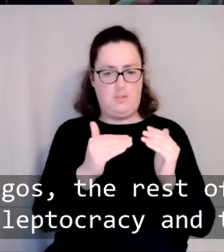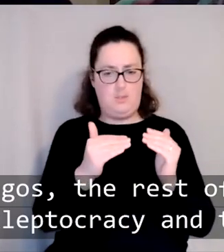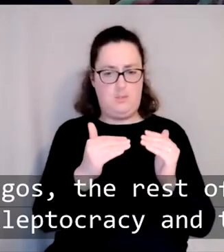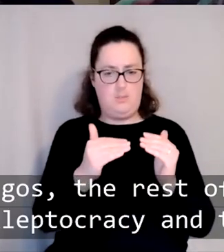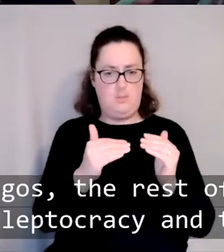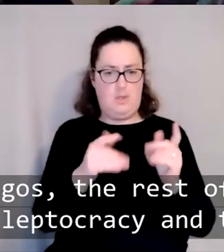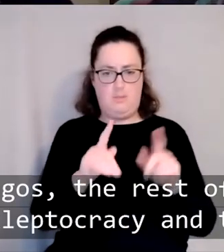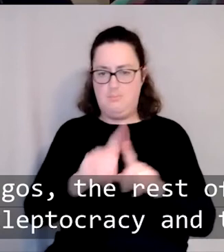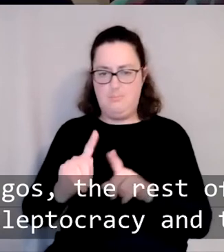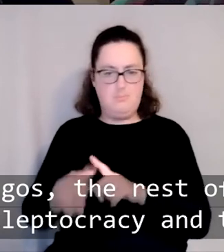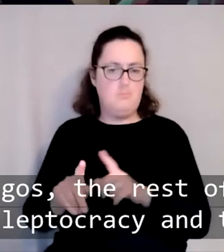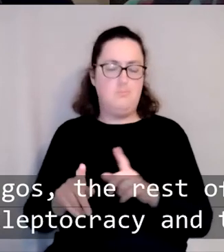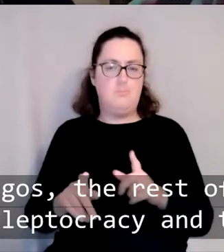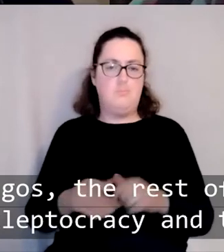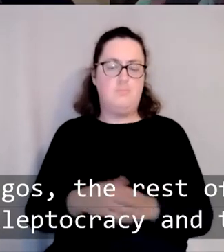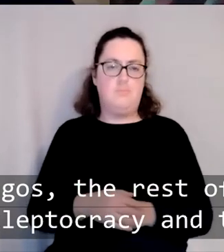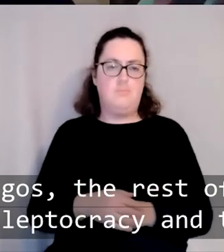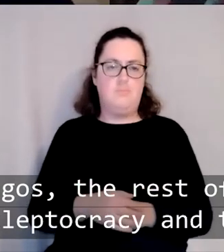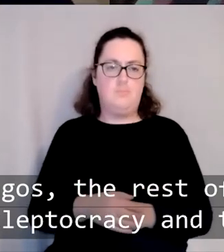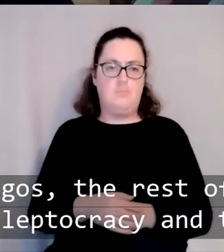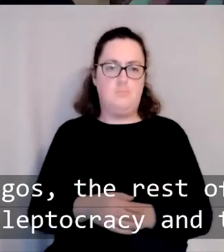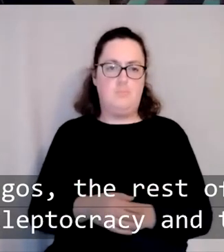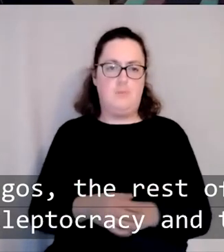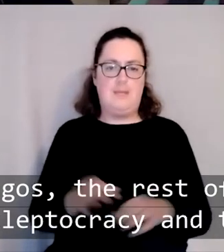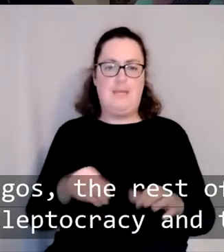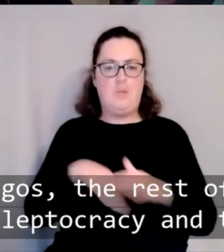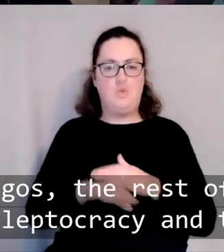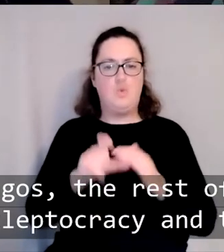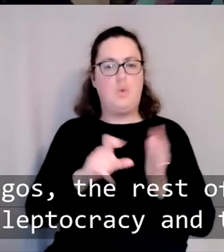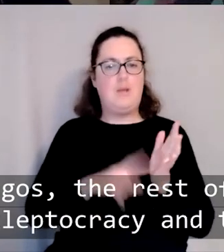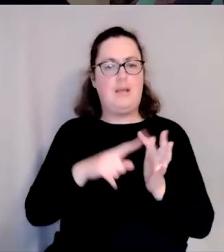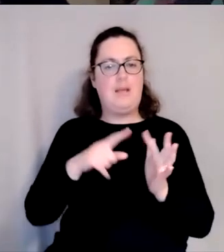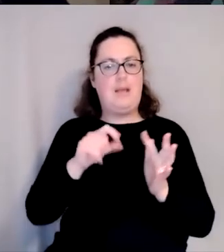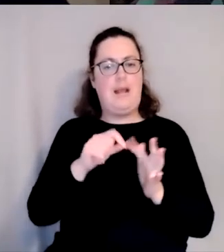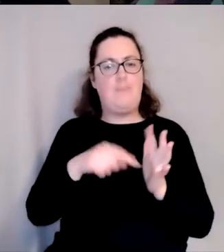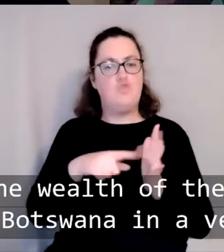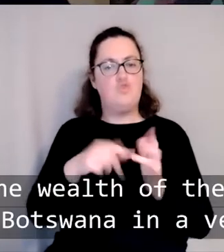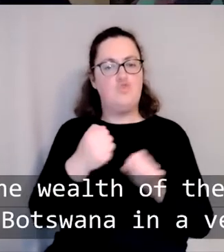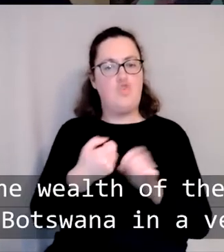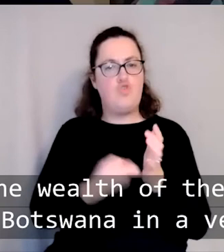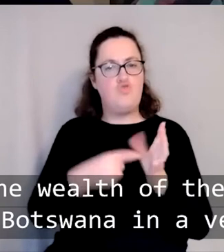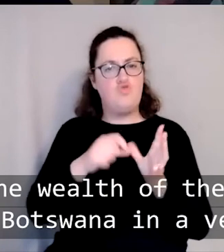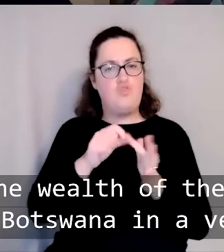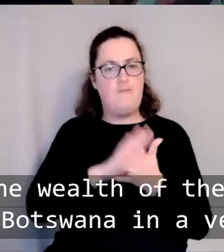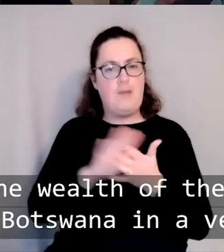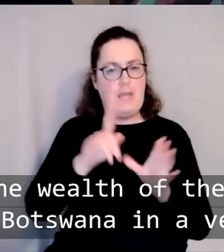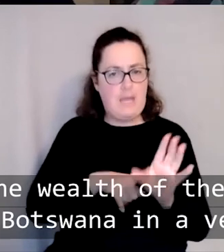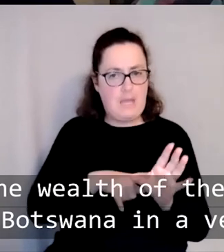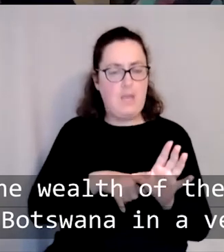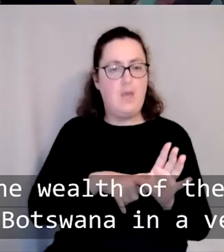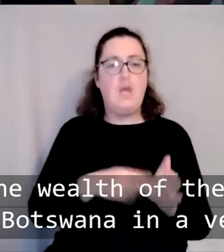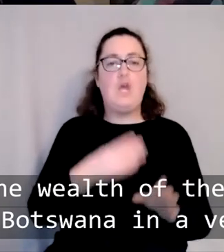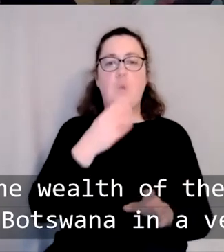Congo, the rest of them, into kleptocracy and theft, he used the wealth of